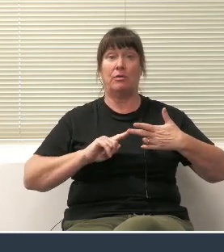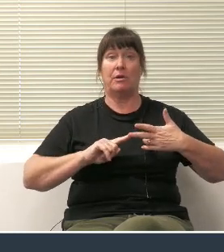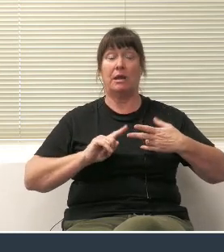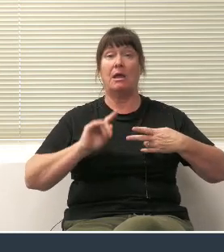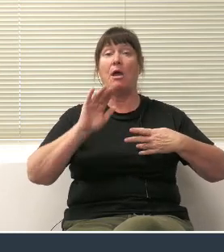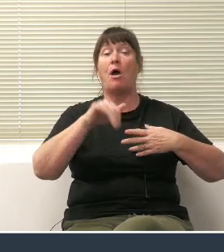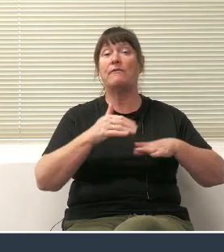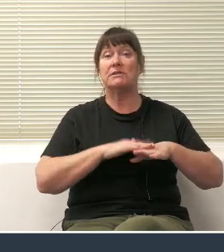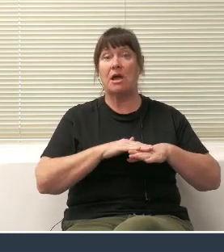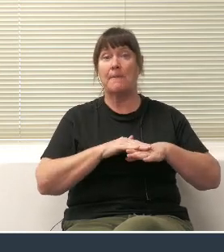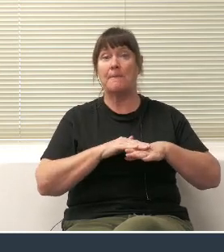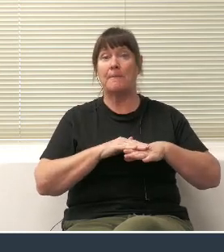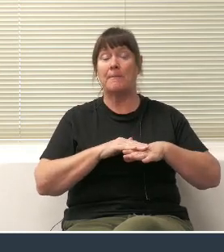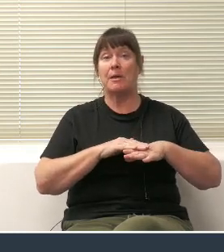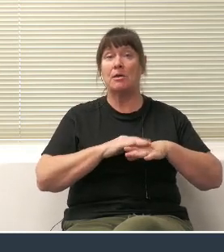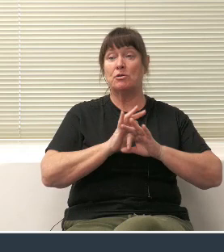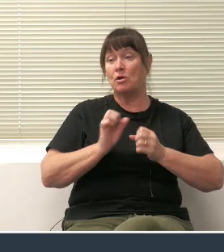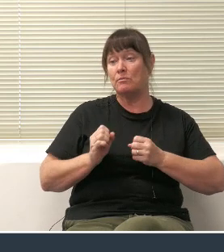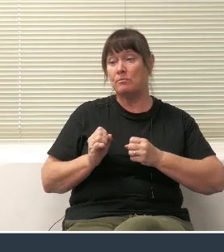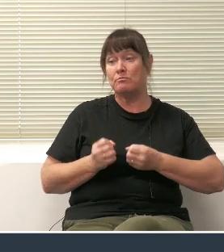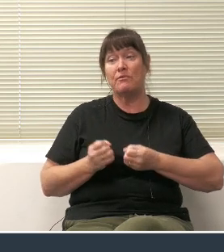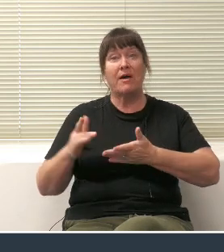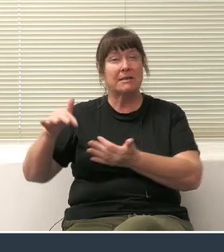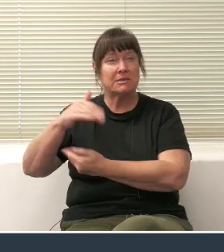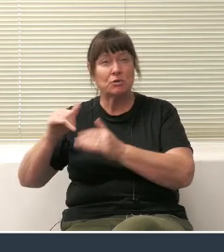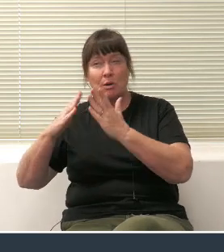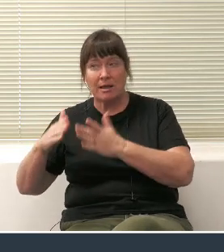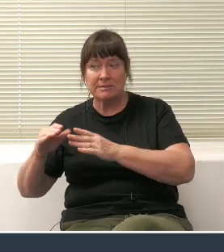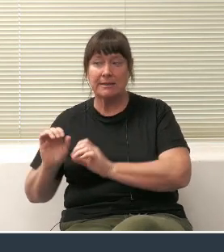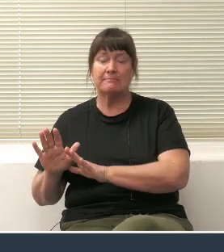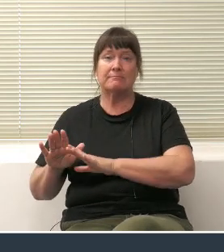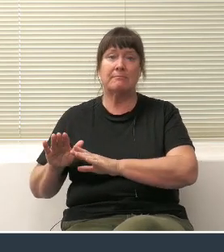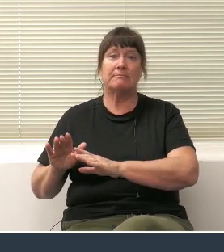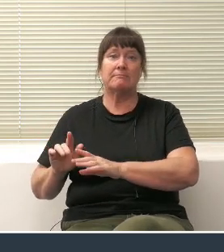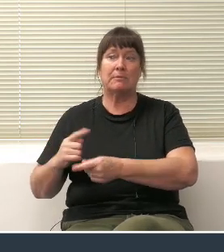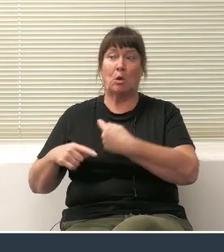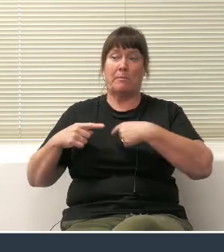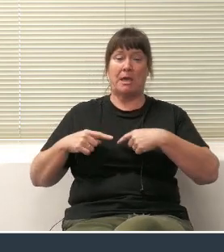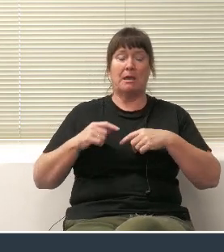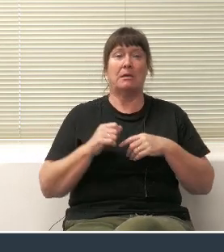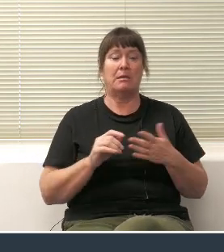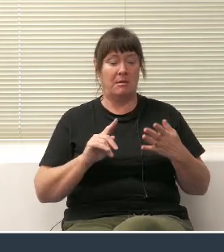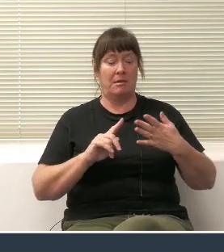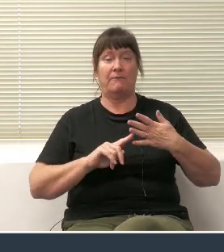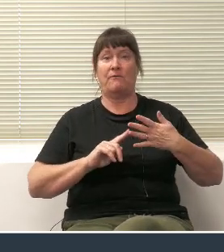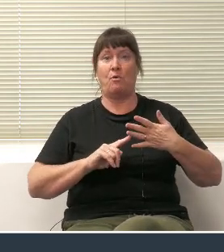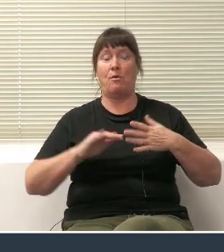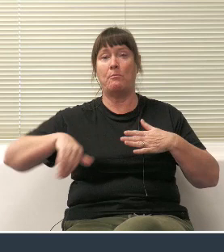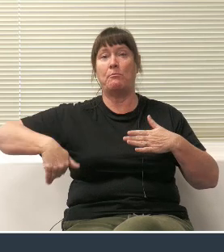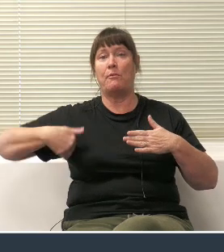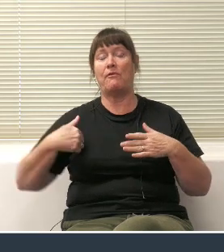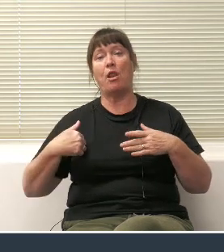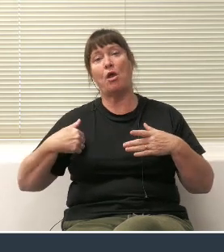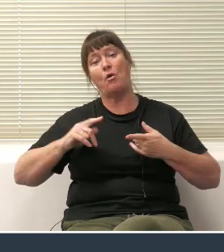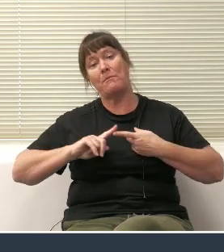over time, move away from providing social housing. Number 4, the portfolio maintains and